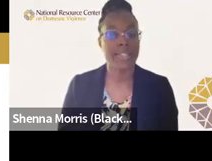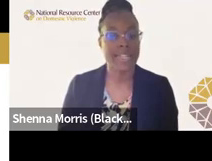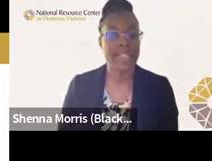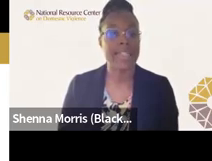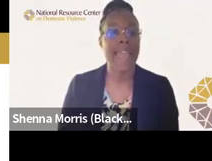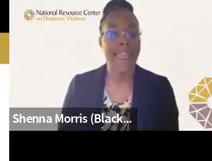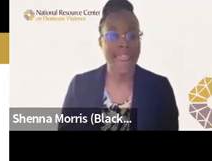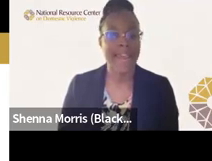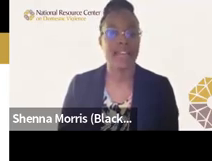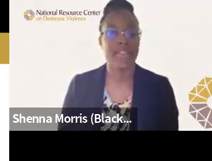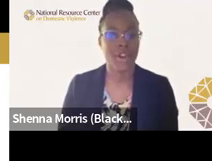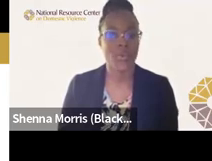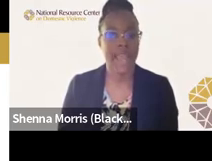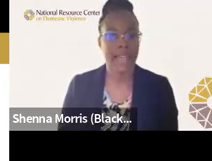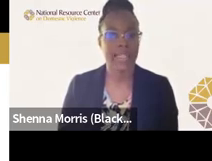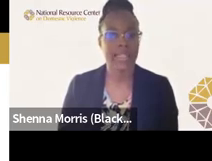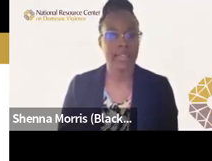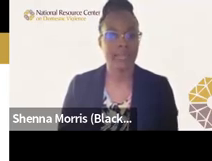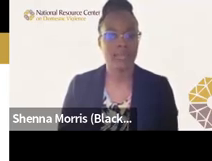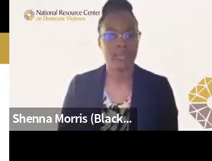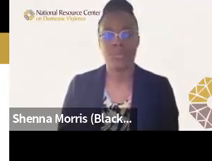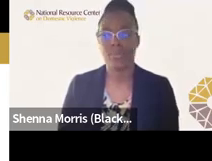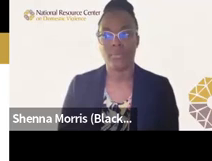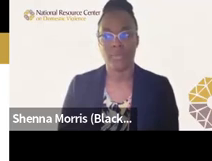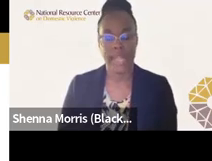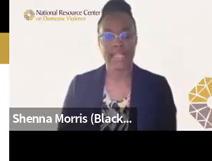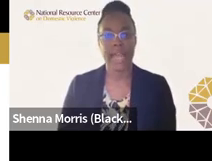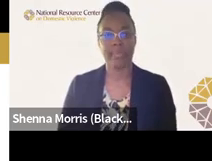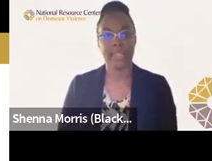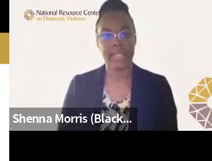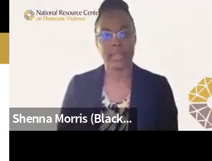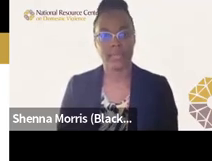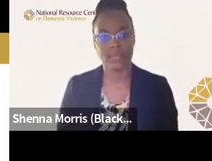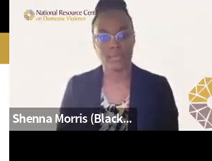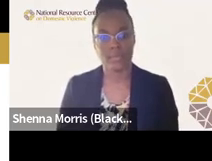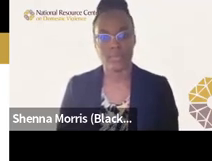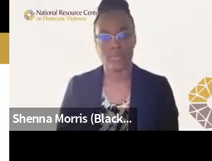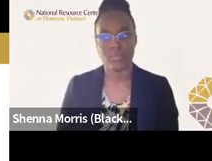survivors' needs and their realities. Next slide, please.